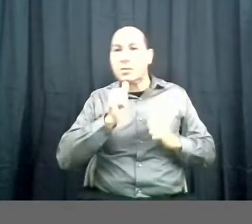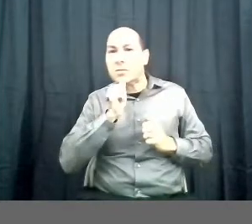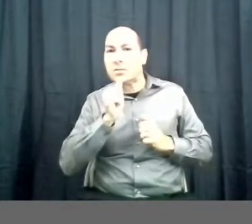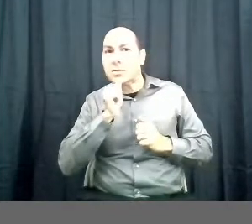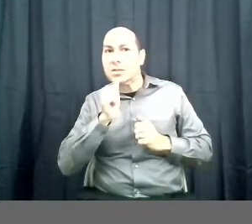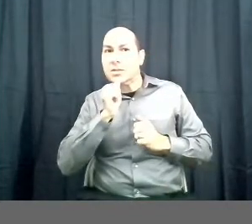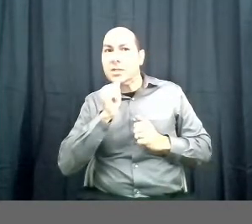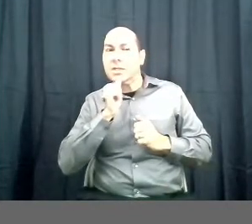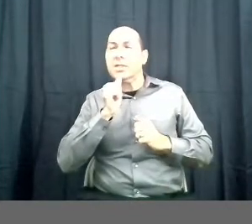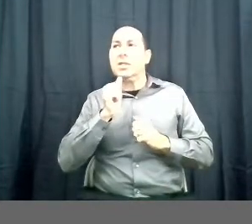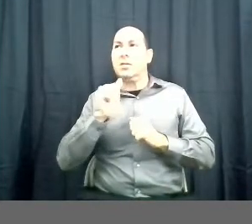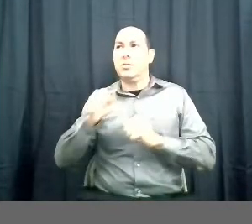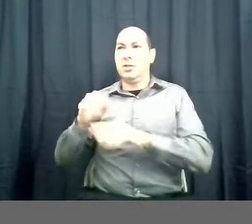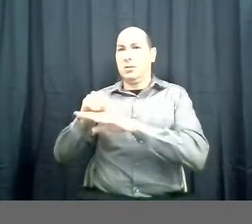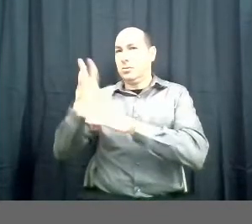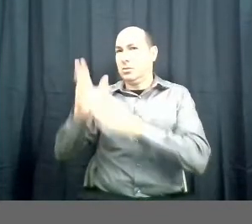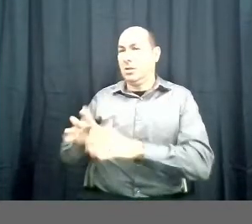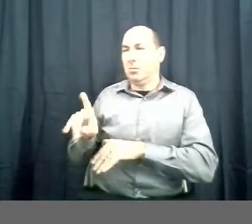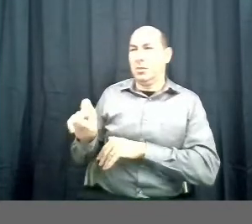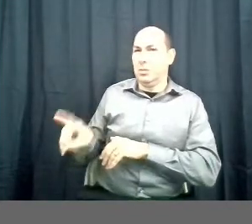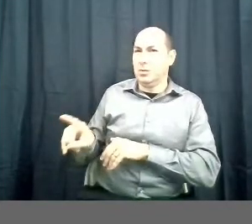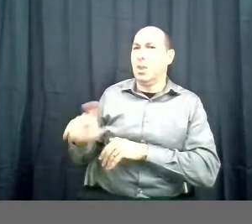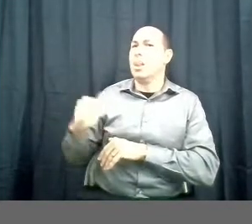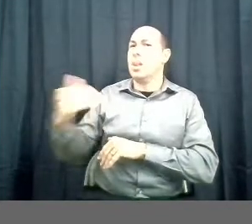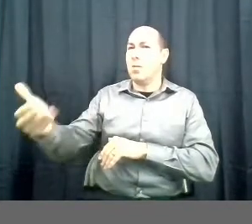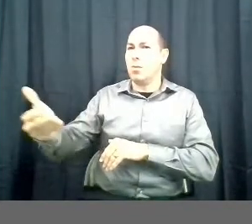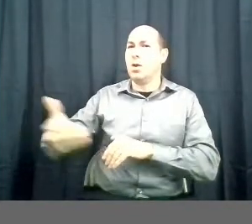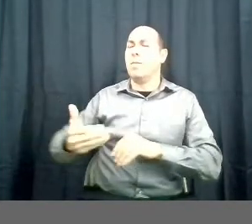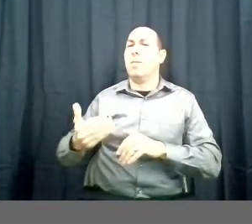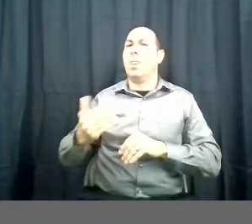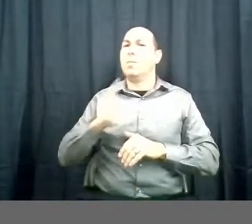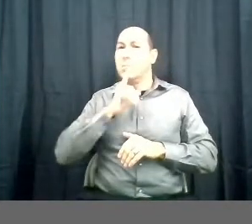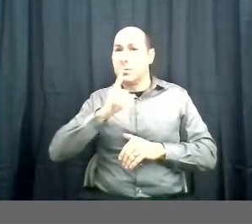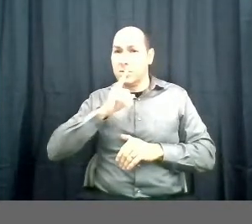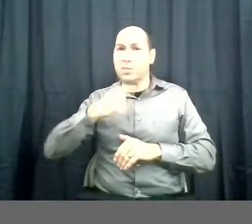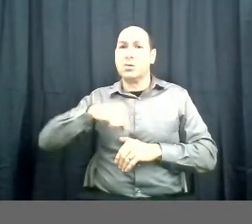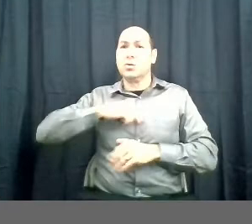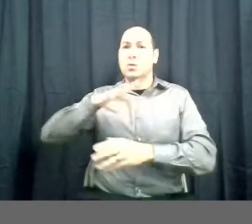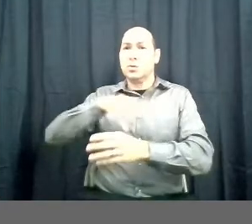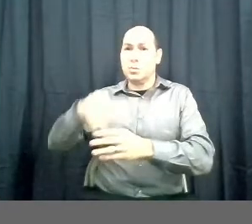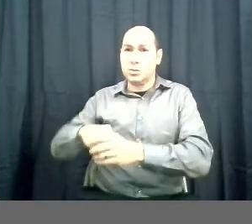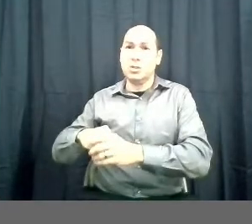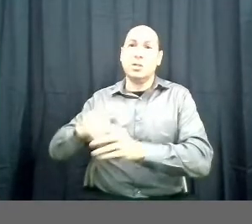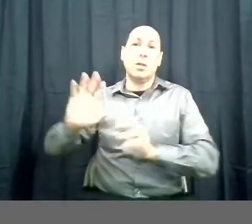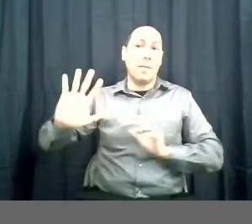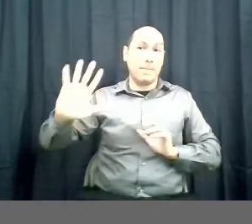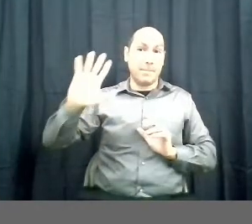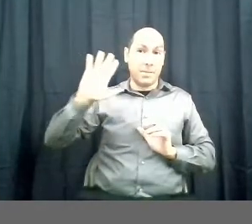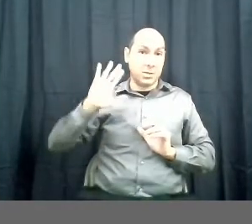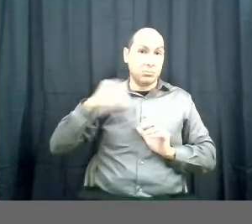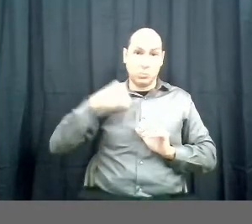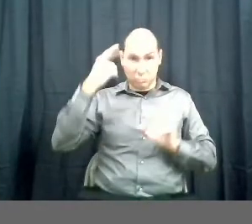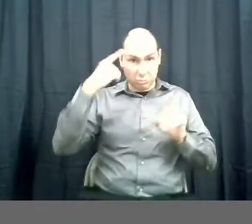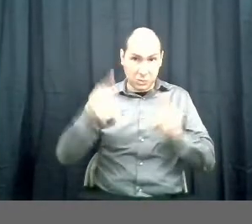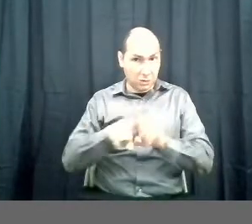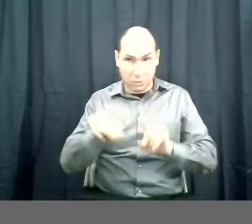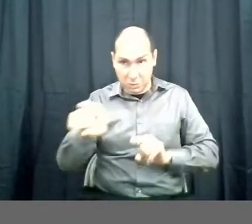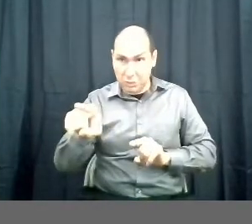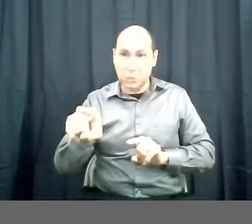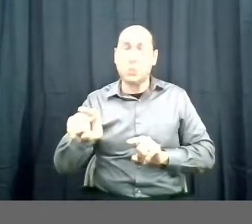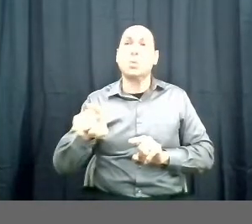we certainly have participated in the mediation in the past, and I very much with you, we can maybe take the train